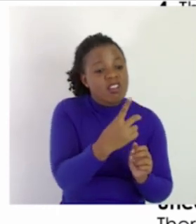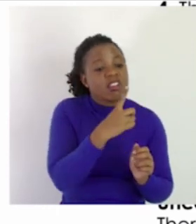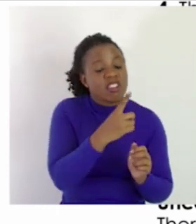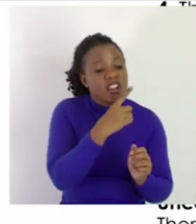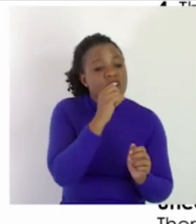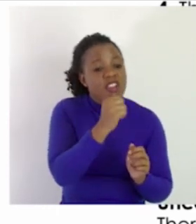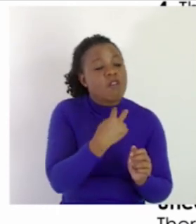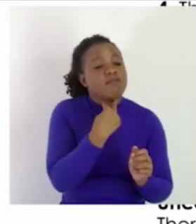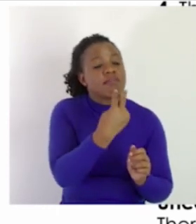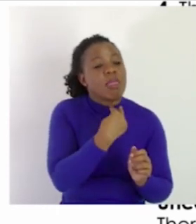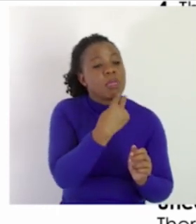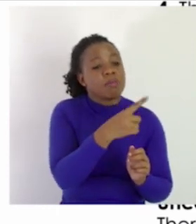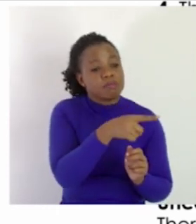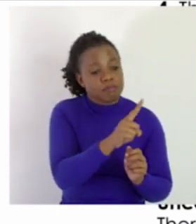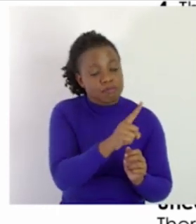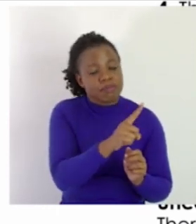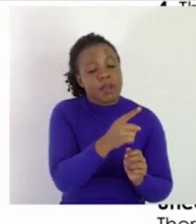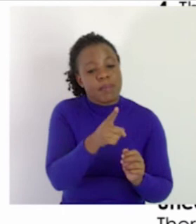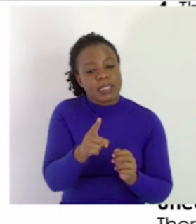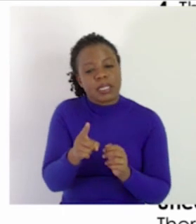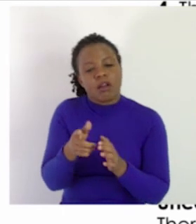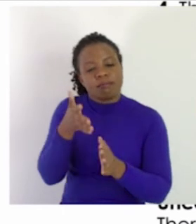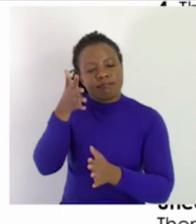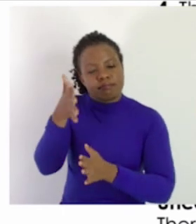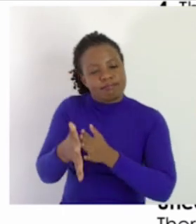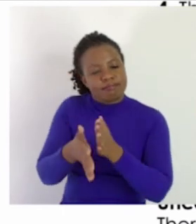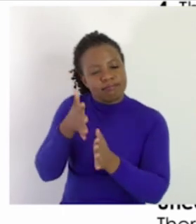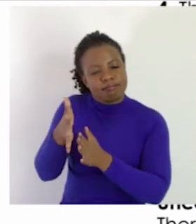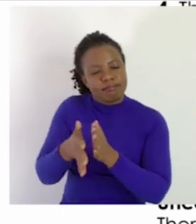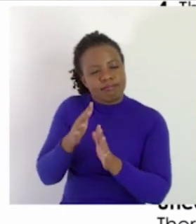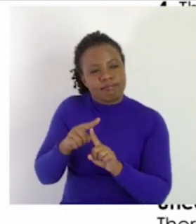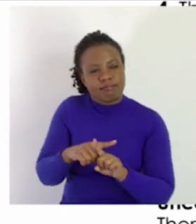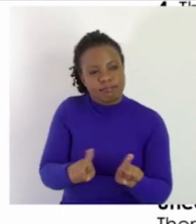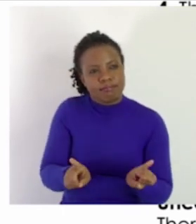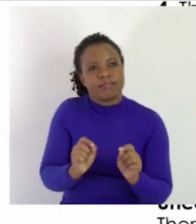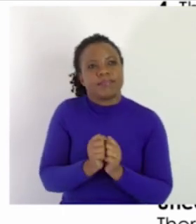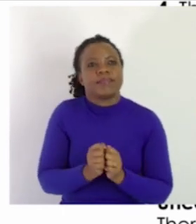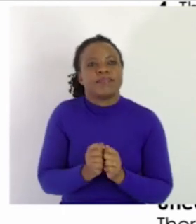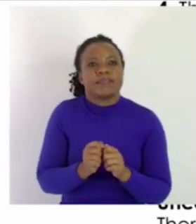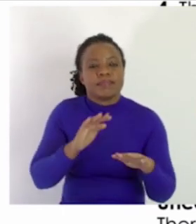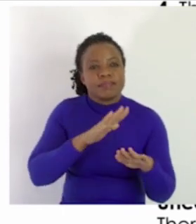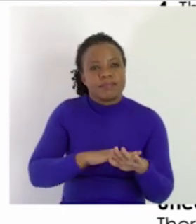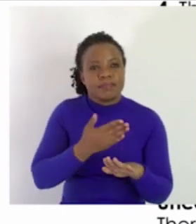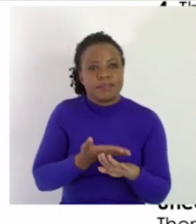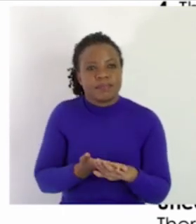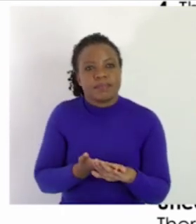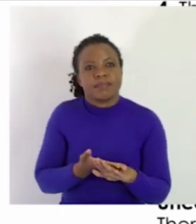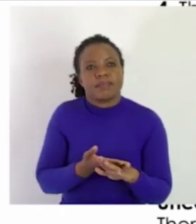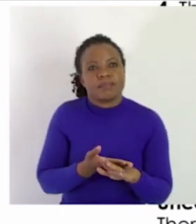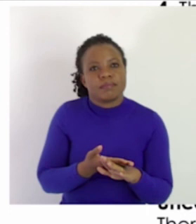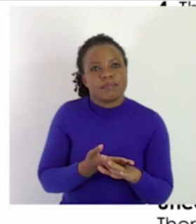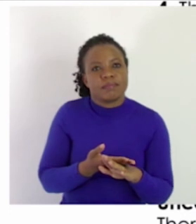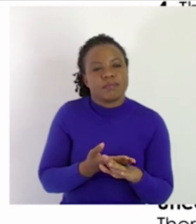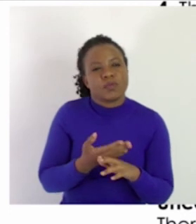tricky, so please don't get upset. Right, I will give some examples here. We